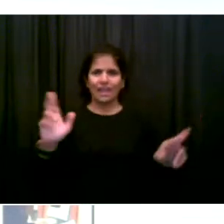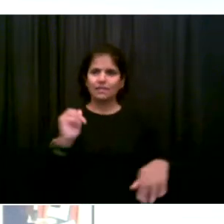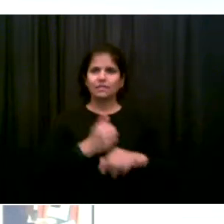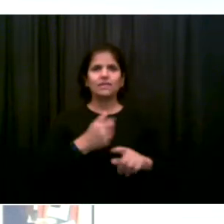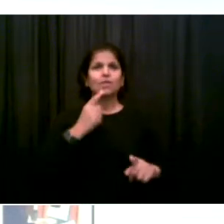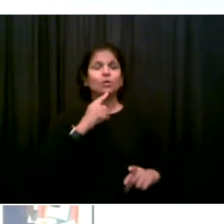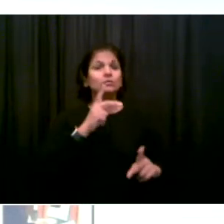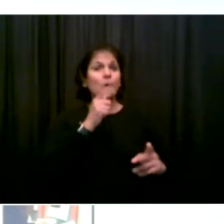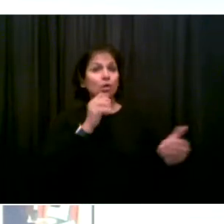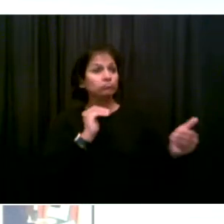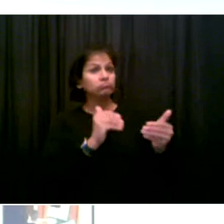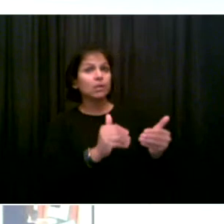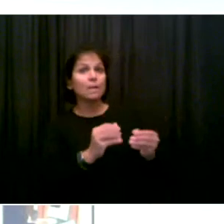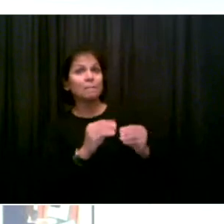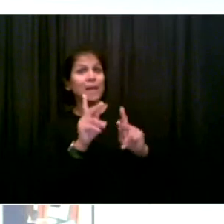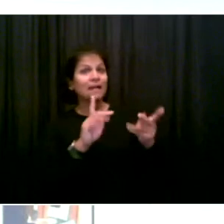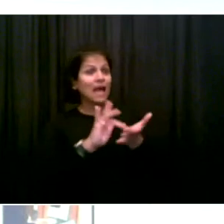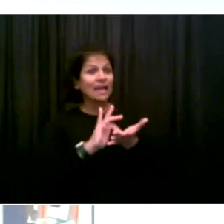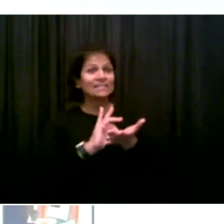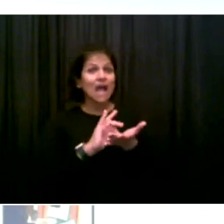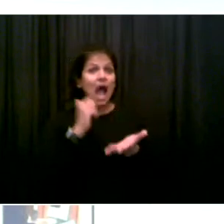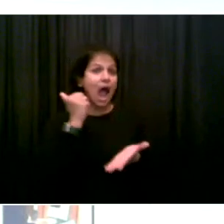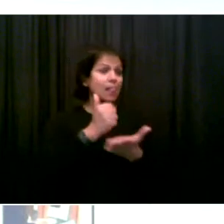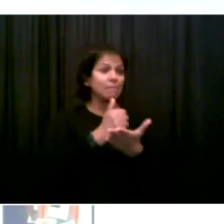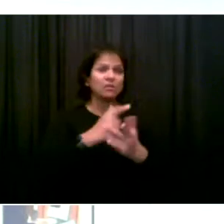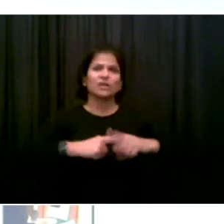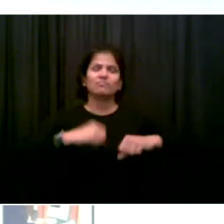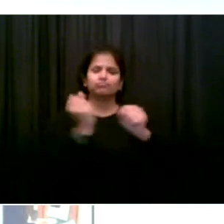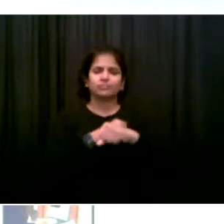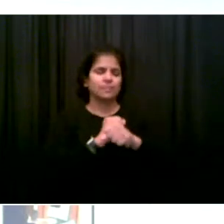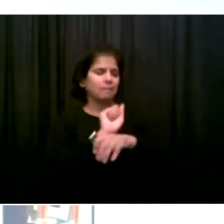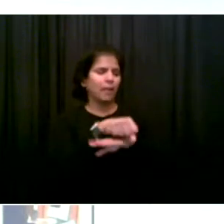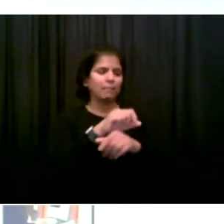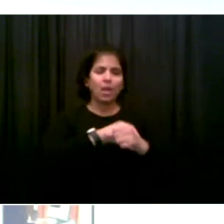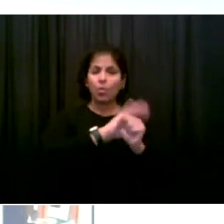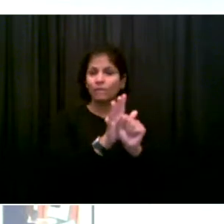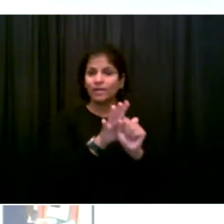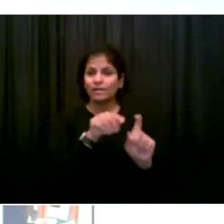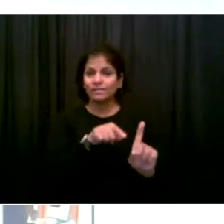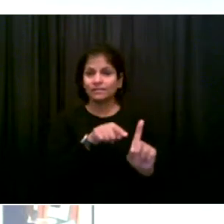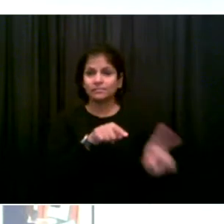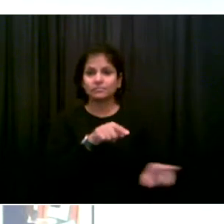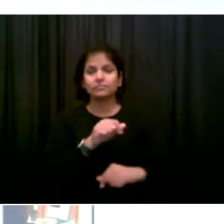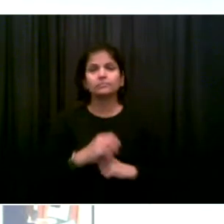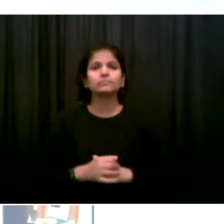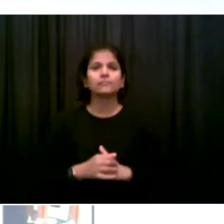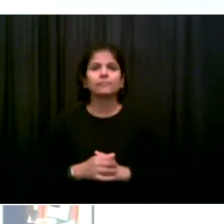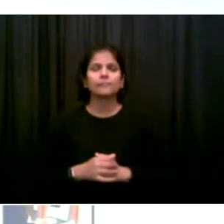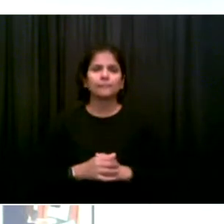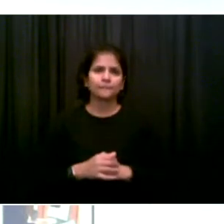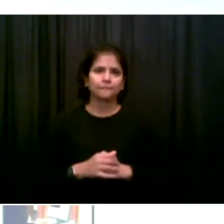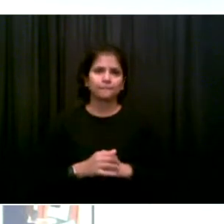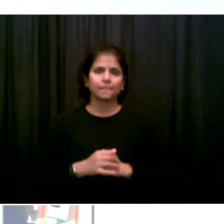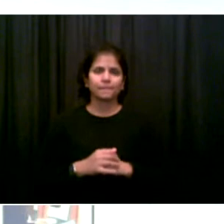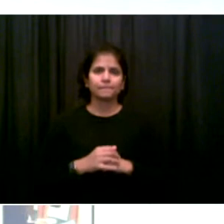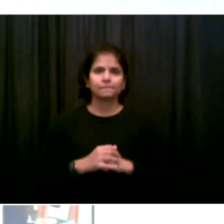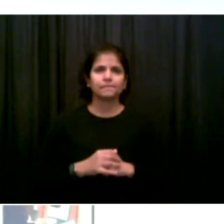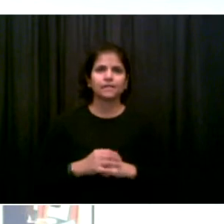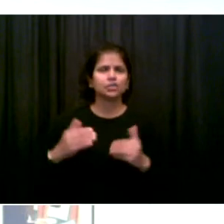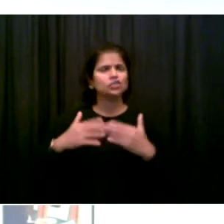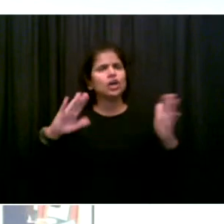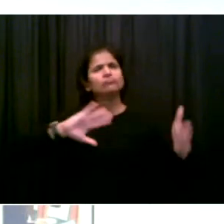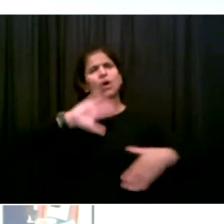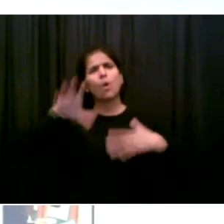well. So let me wrap it all up to say, we'll look at all of the data as we always do. We want to make sure that we prevent the